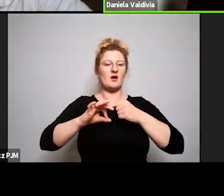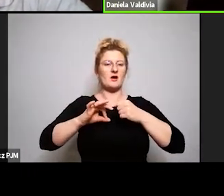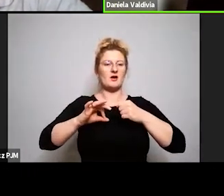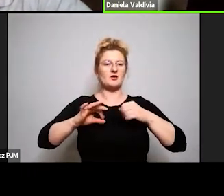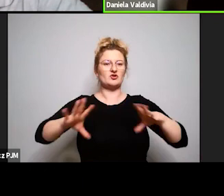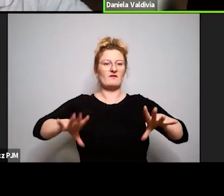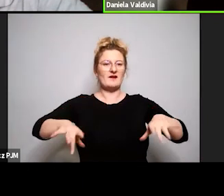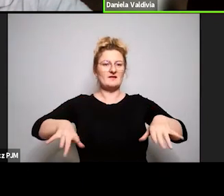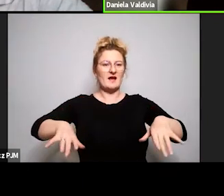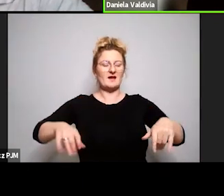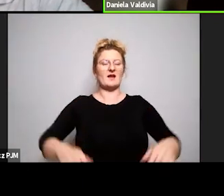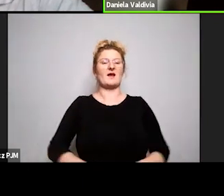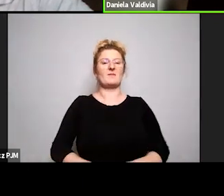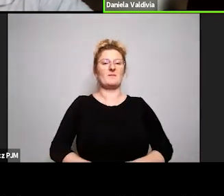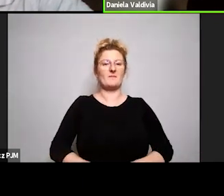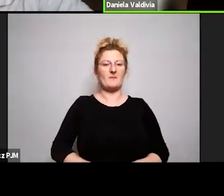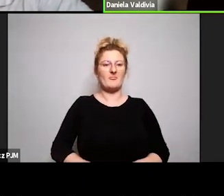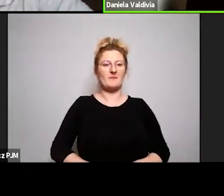and